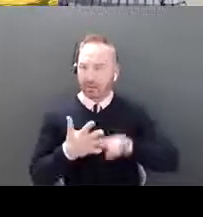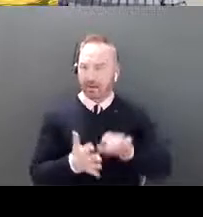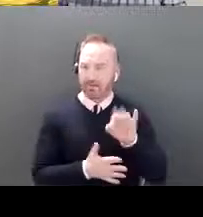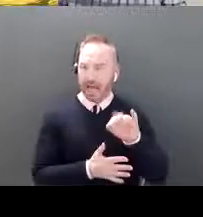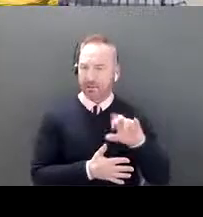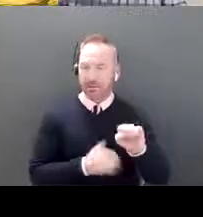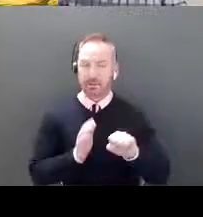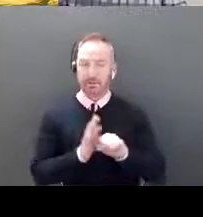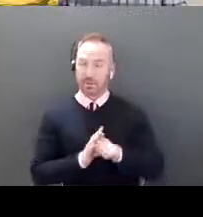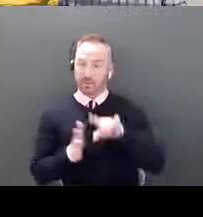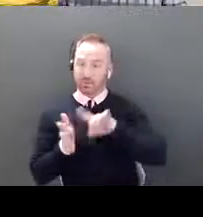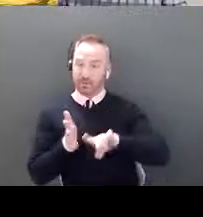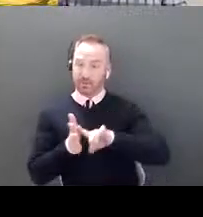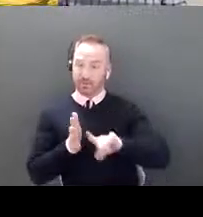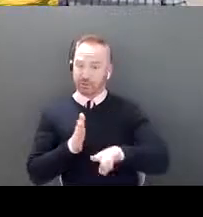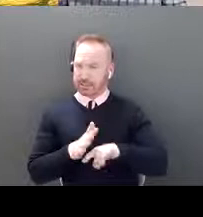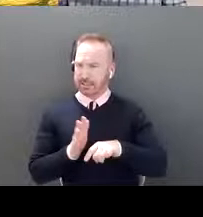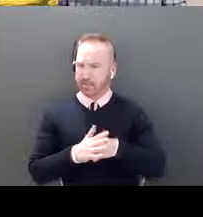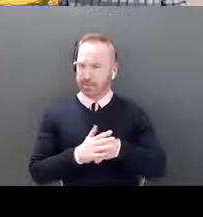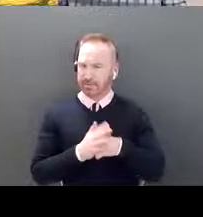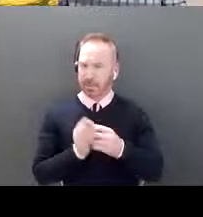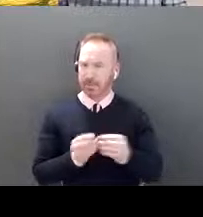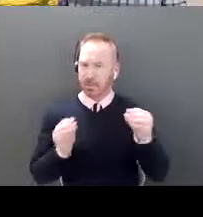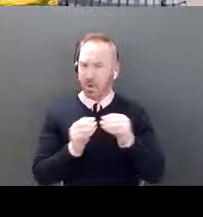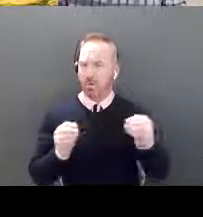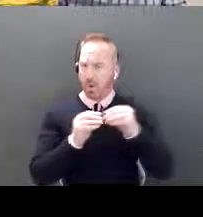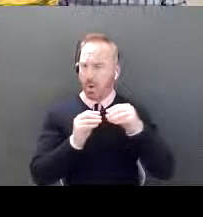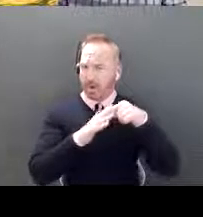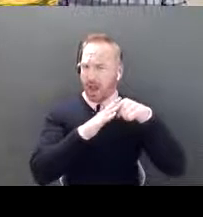this issue. Next slide, please.